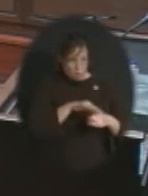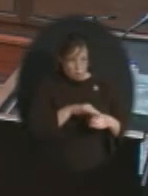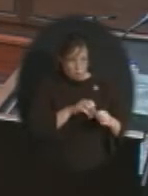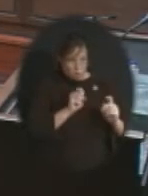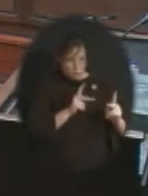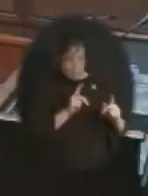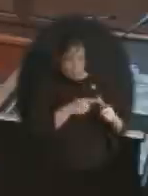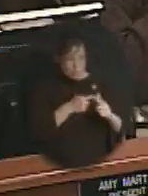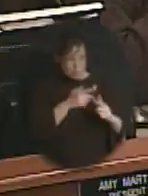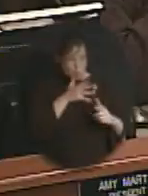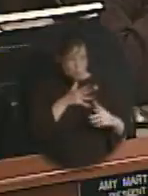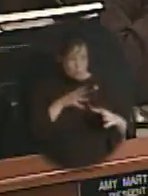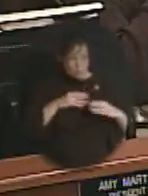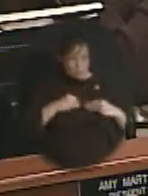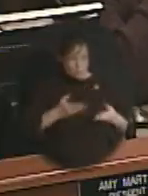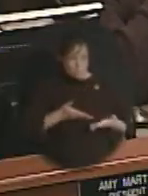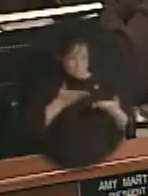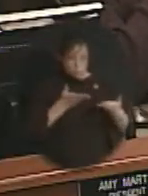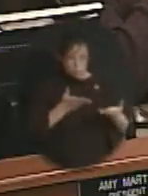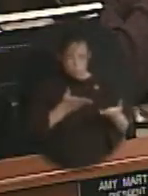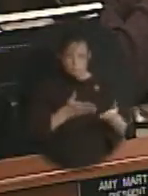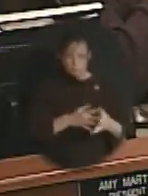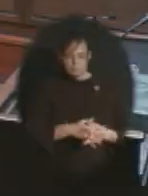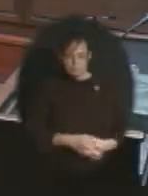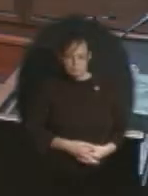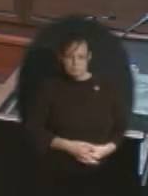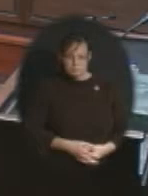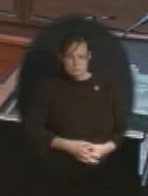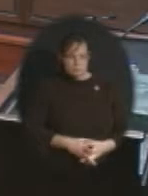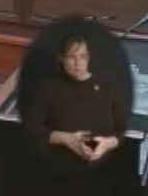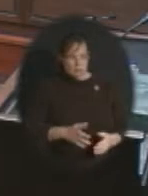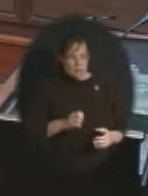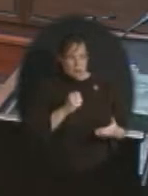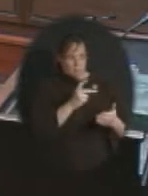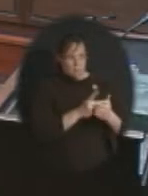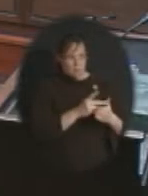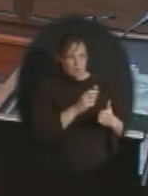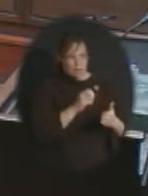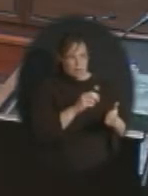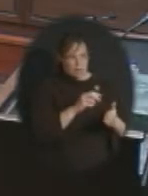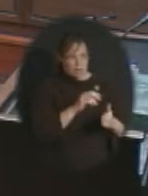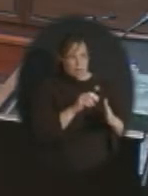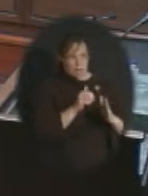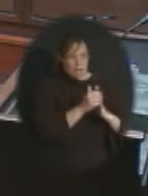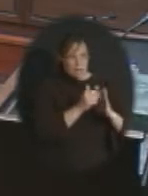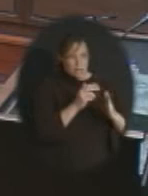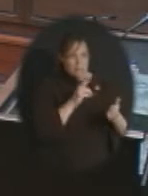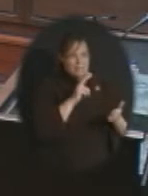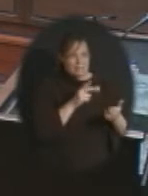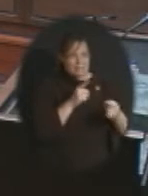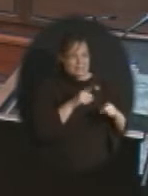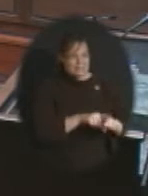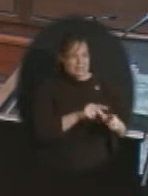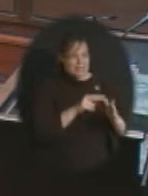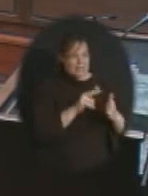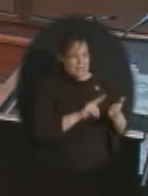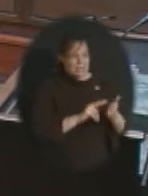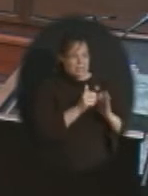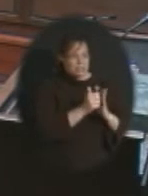All right, then I would accept a motion. I'd move to approve consent agenda items